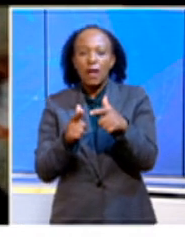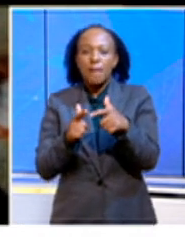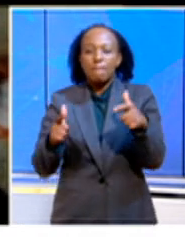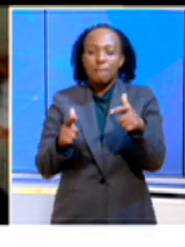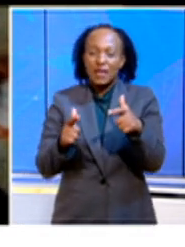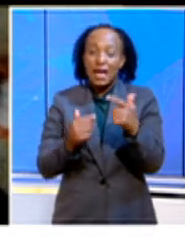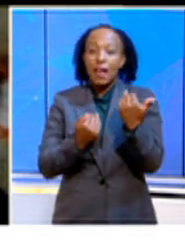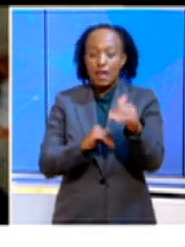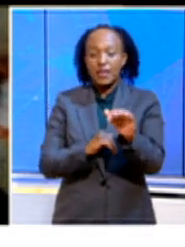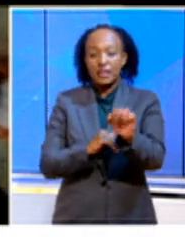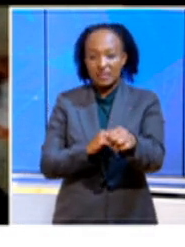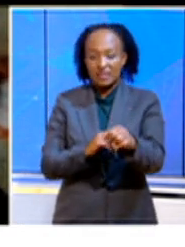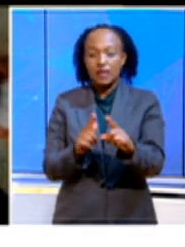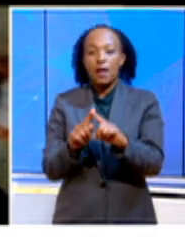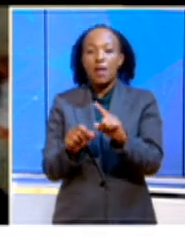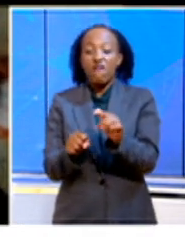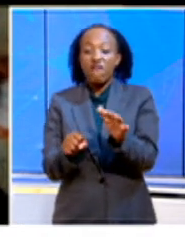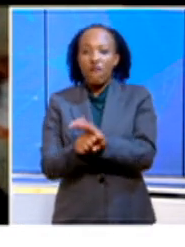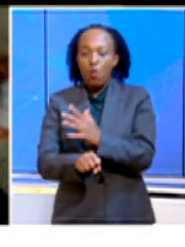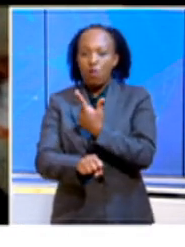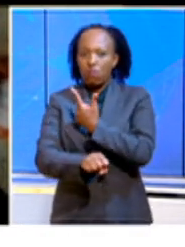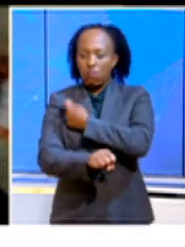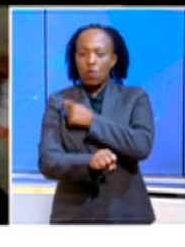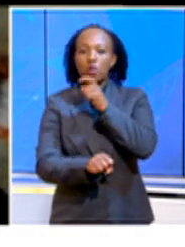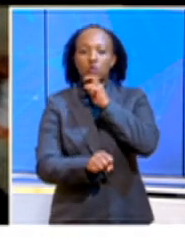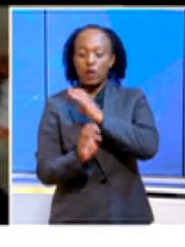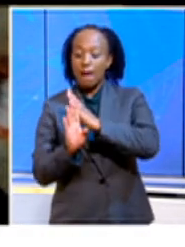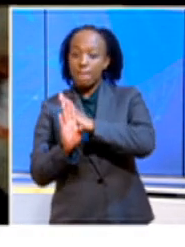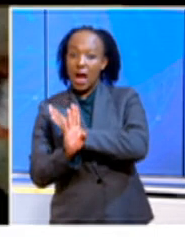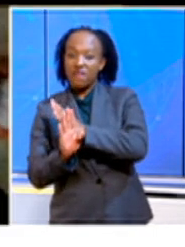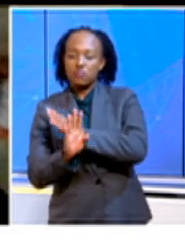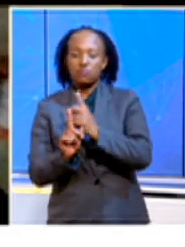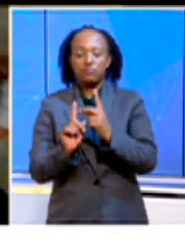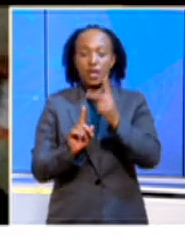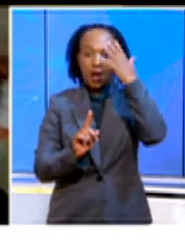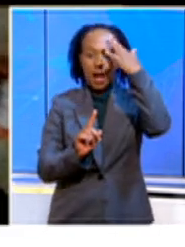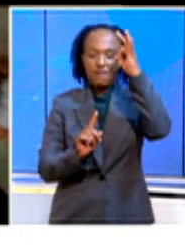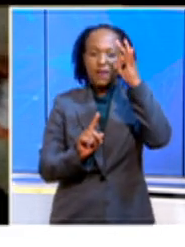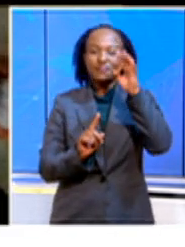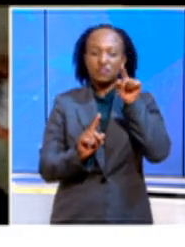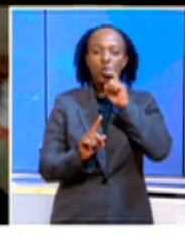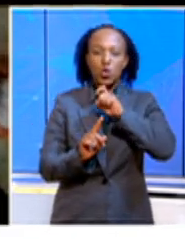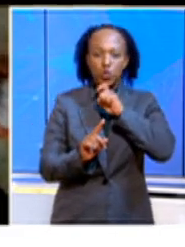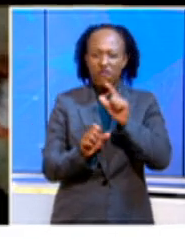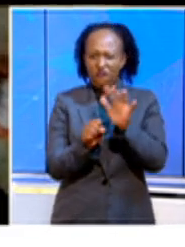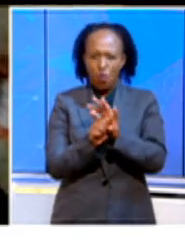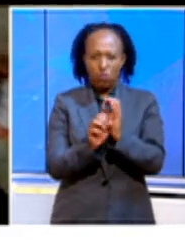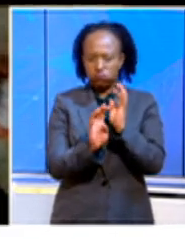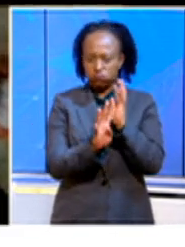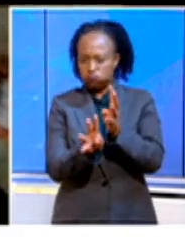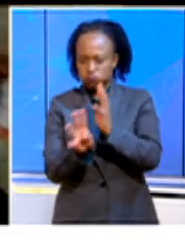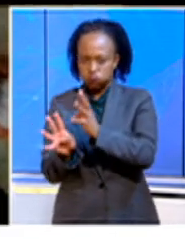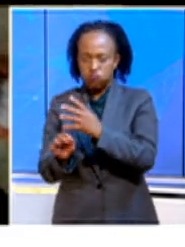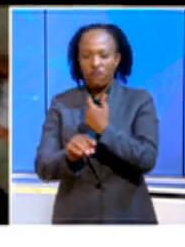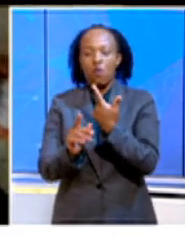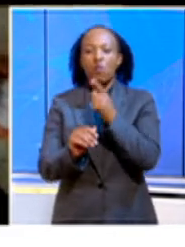the full rollout, we have to use both the public and private sector platforms to the full potential. And I think